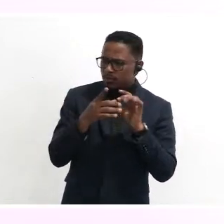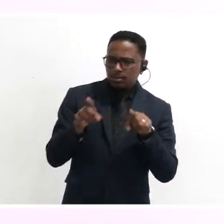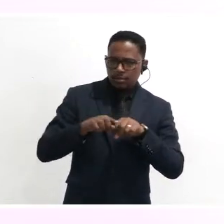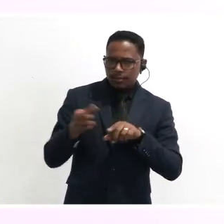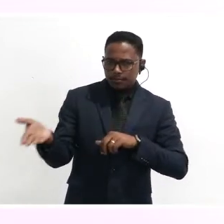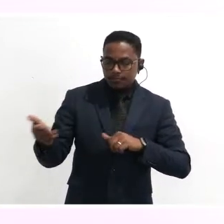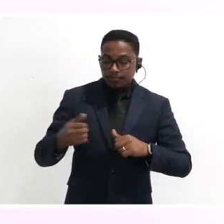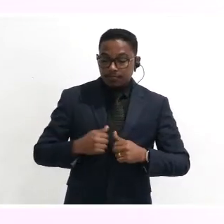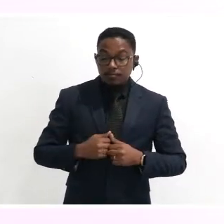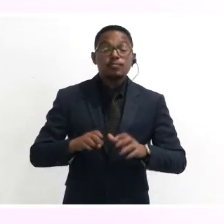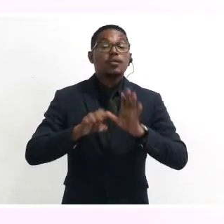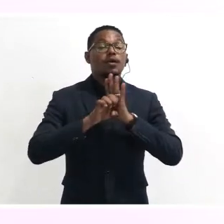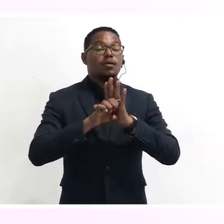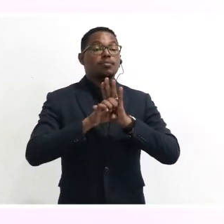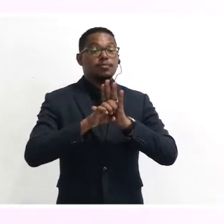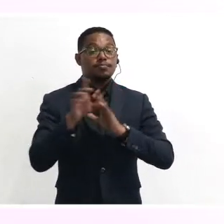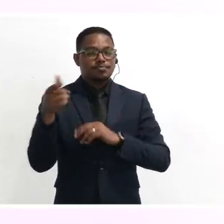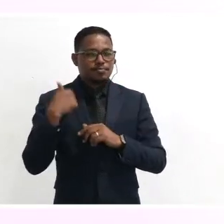hybrid bonding,